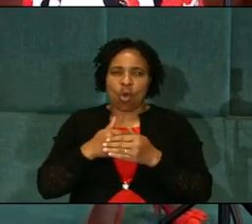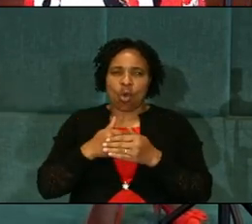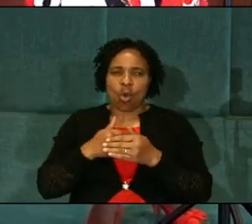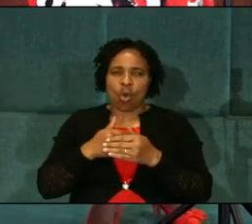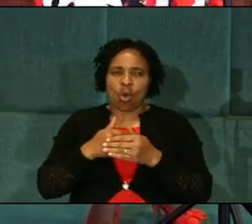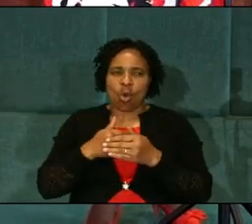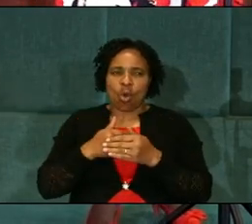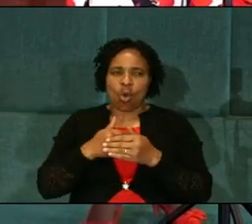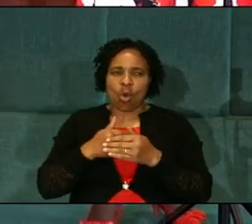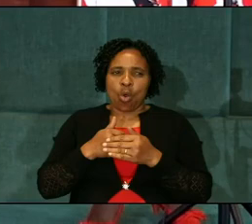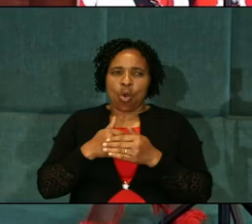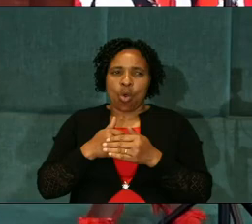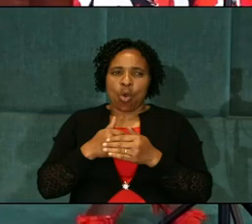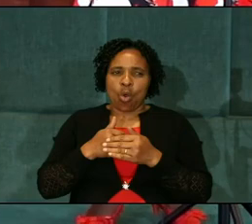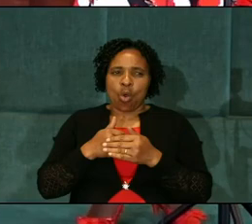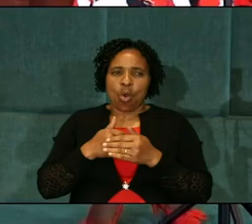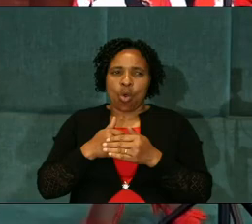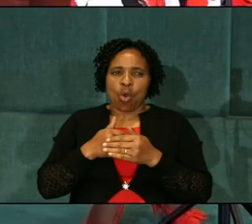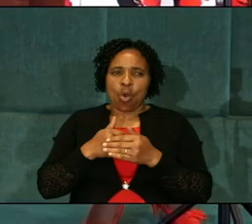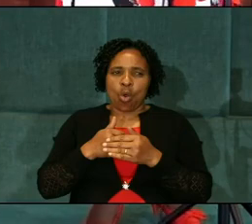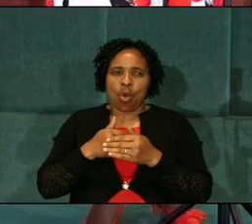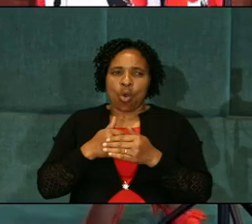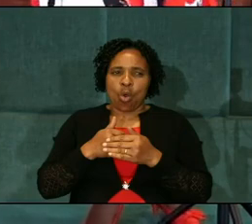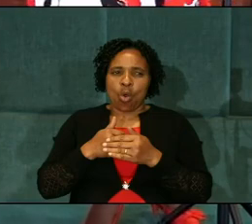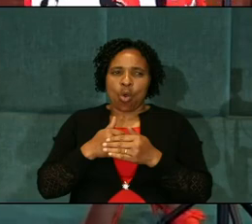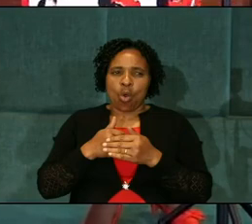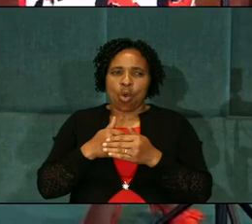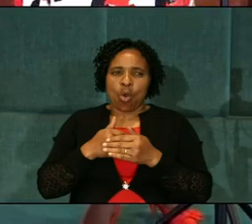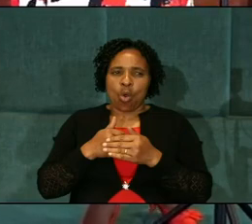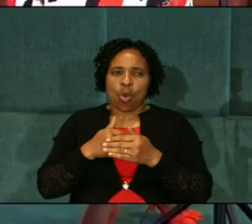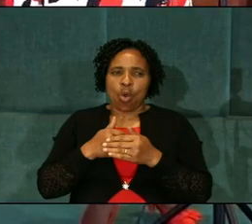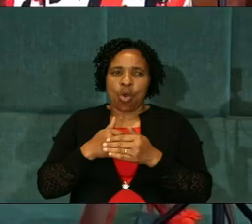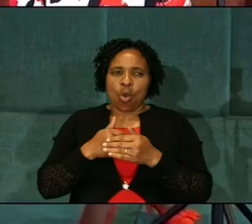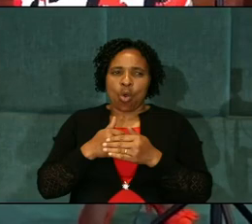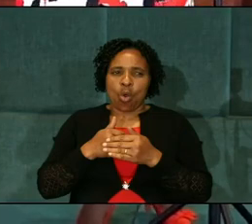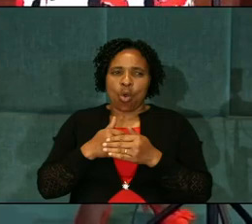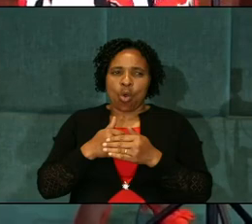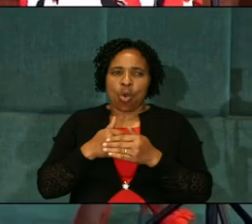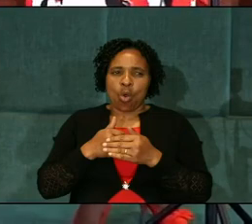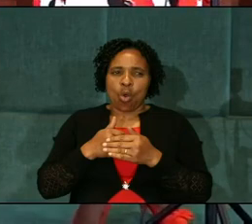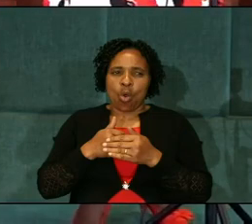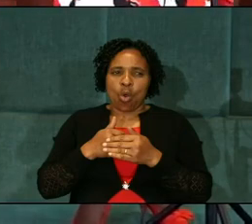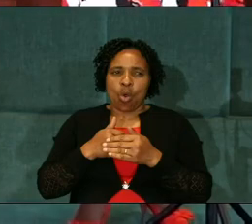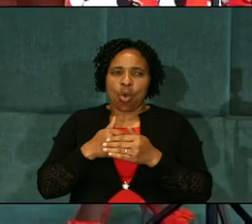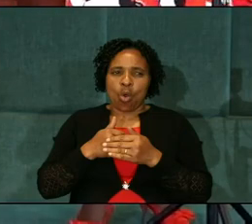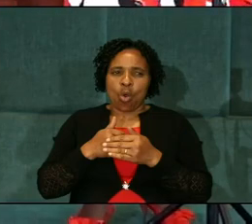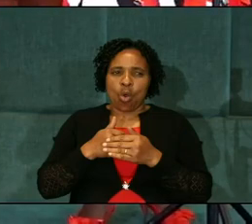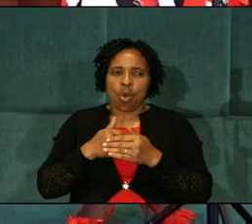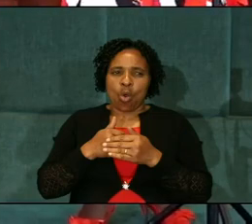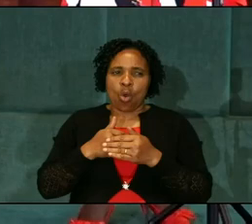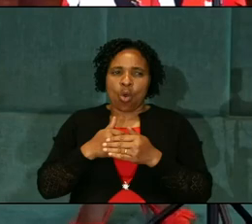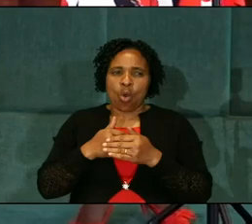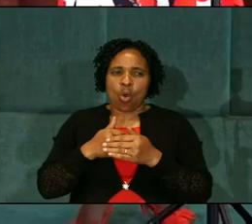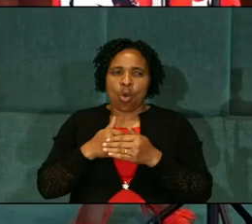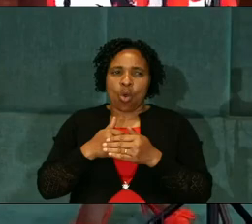to join me. Hear anybody? He is waiting. Preacher, this coming Sabbath. This